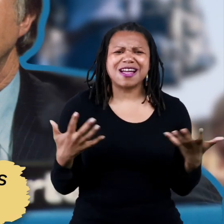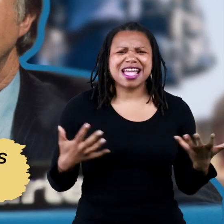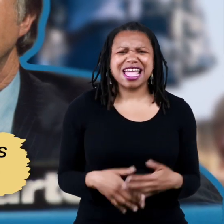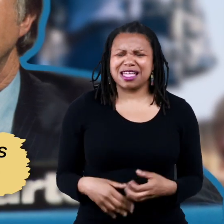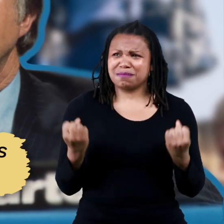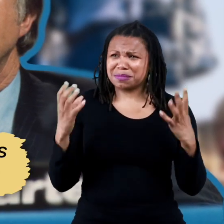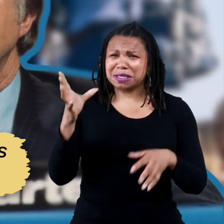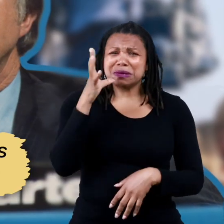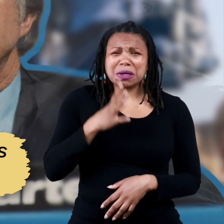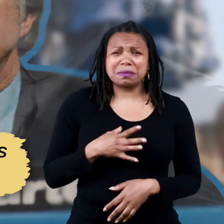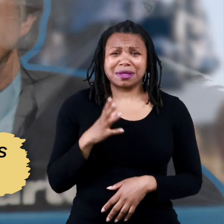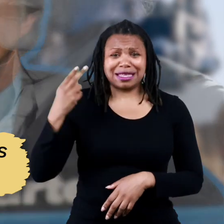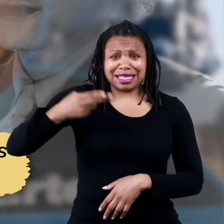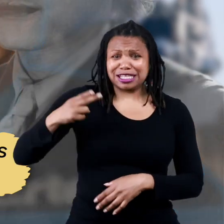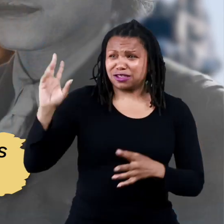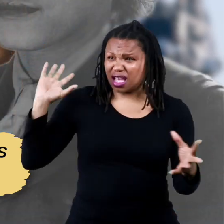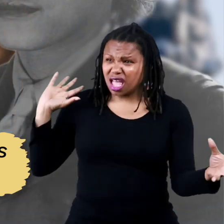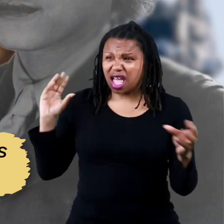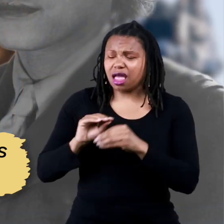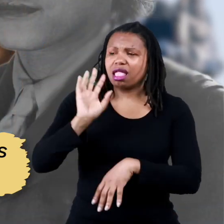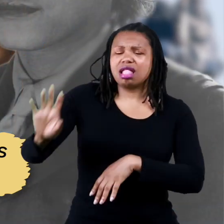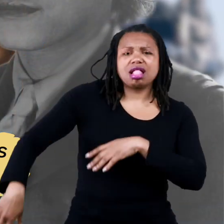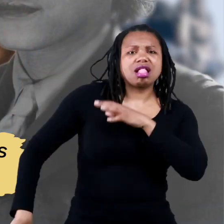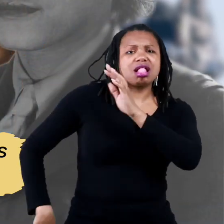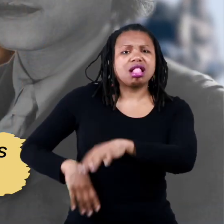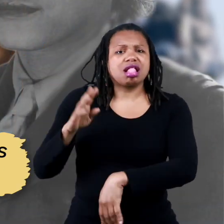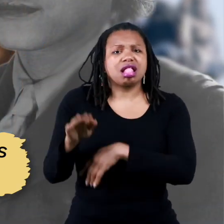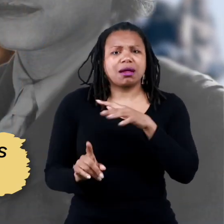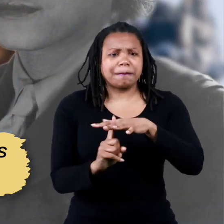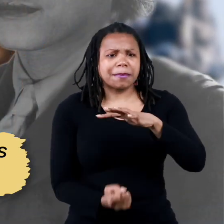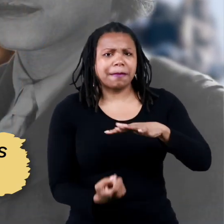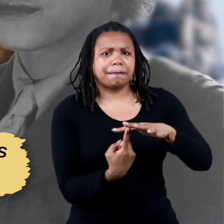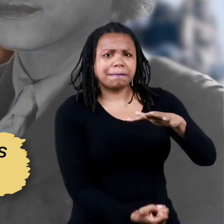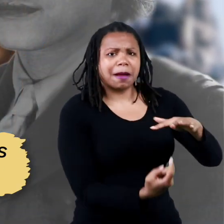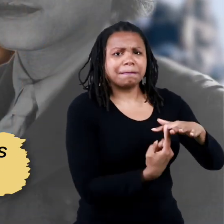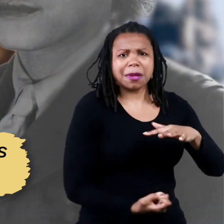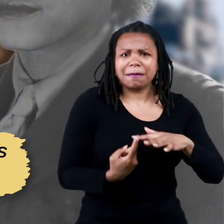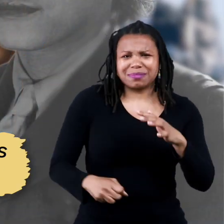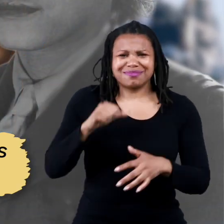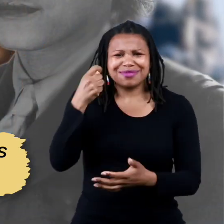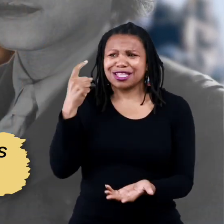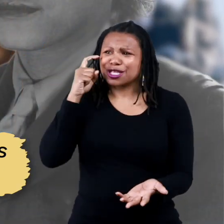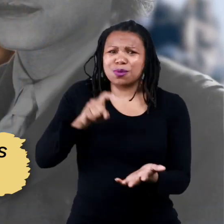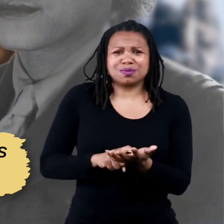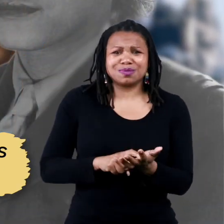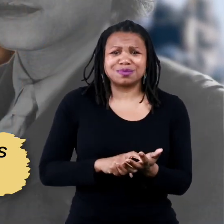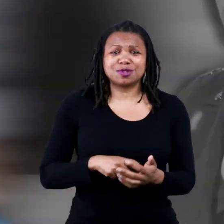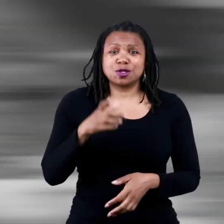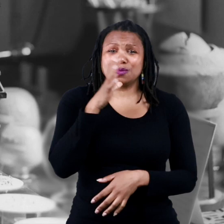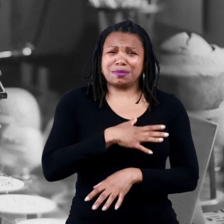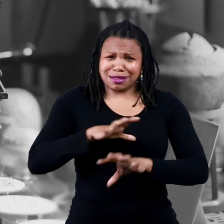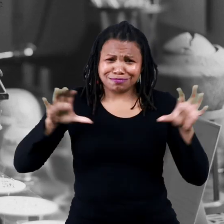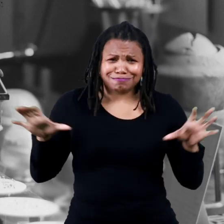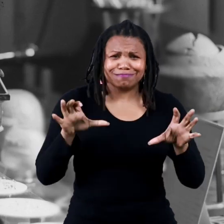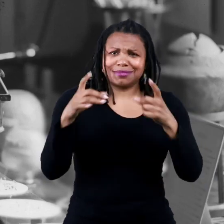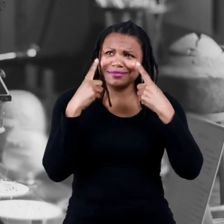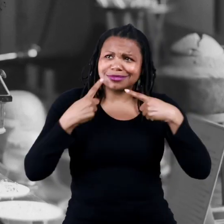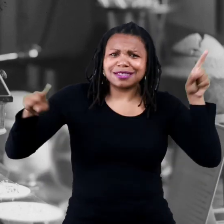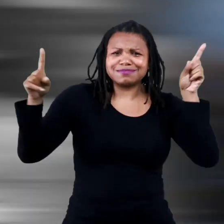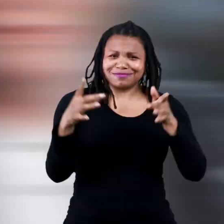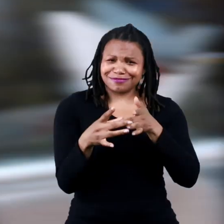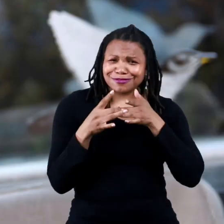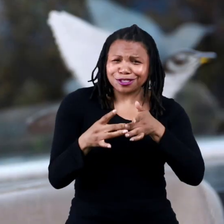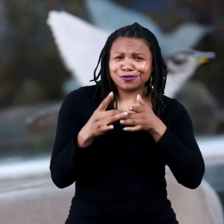said, "Too often, women were unsung and sometimes their contributions went unnoticed. But the